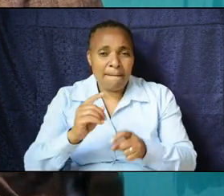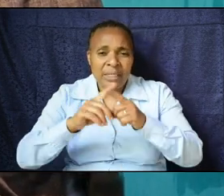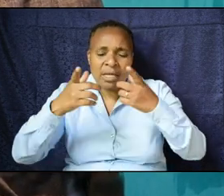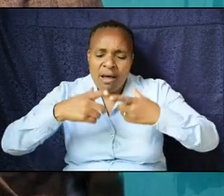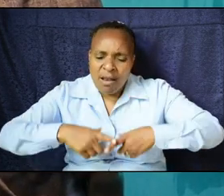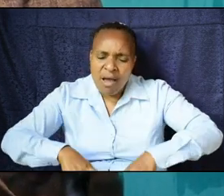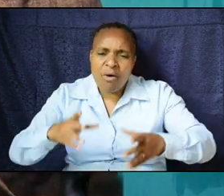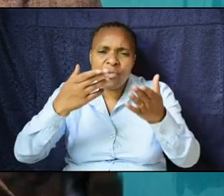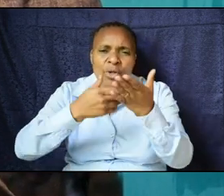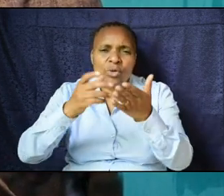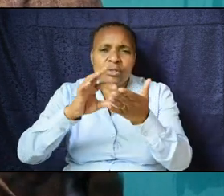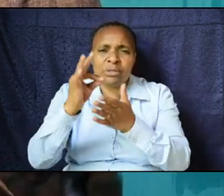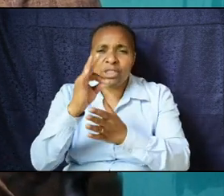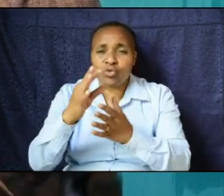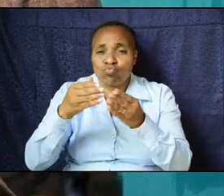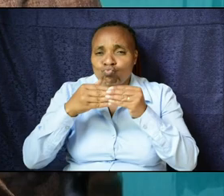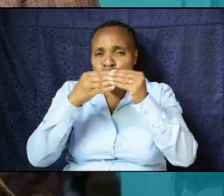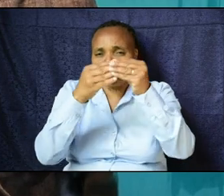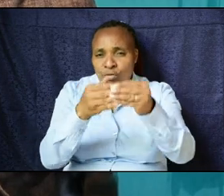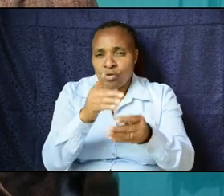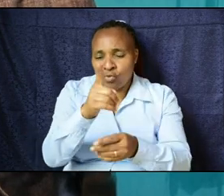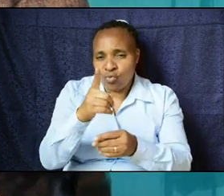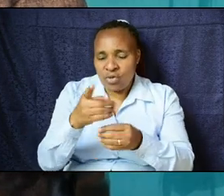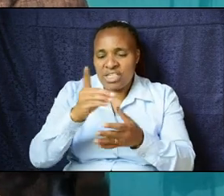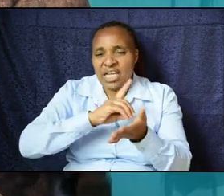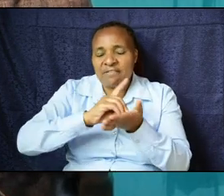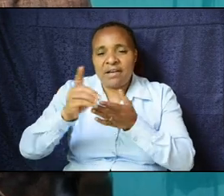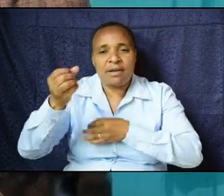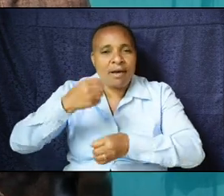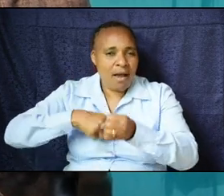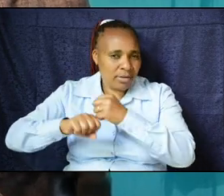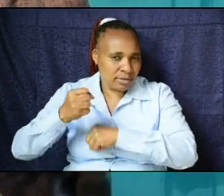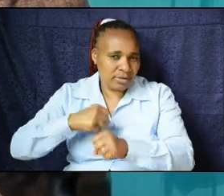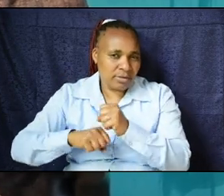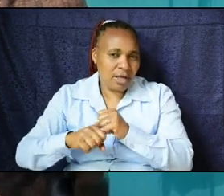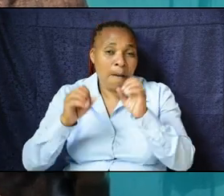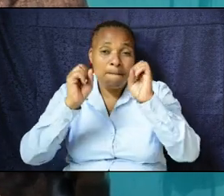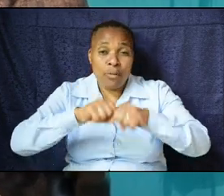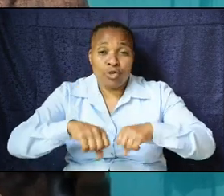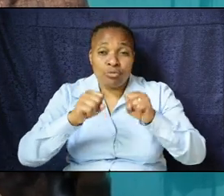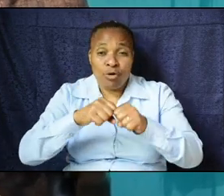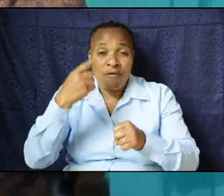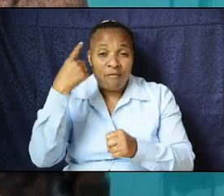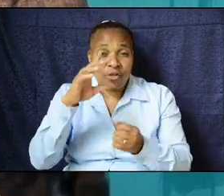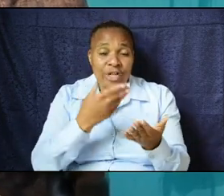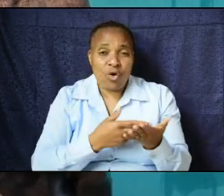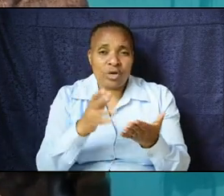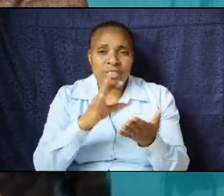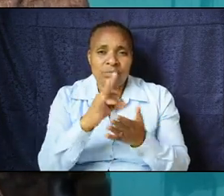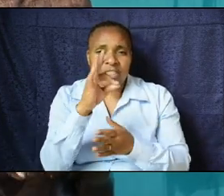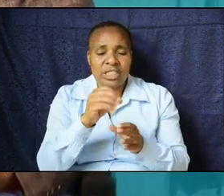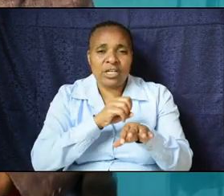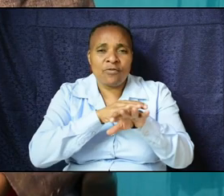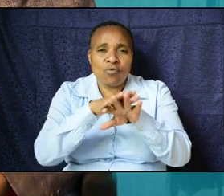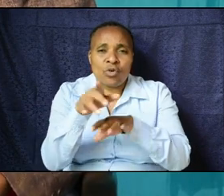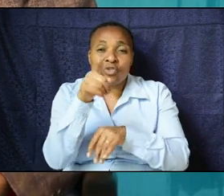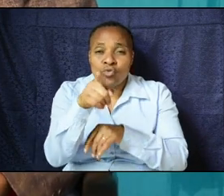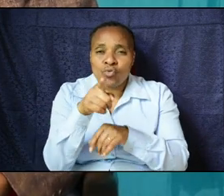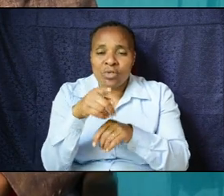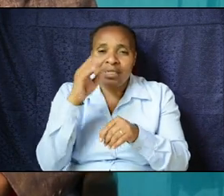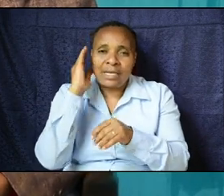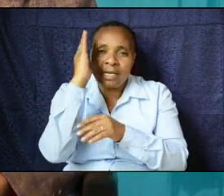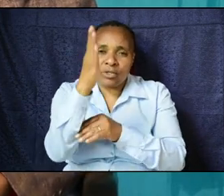allow the Holy Spirit to guide you, then it is a divine act. And so it is possible for the Holy Spirit to also influence you in that